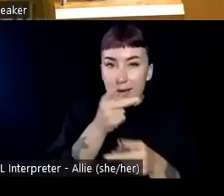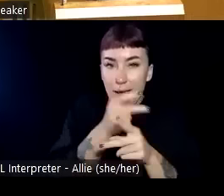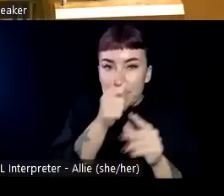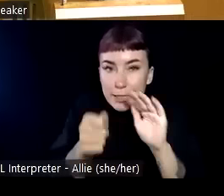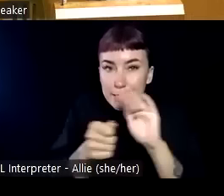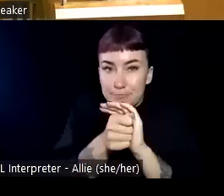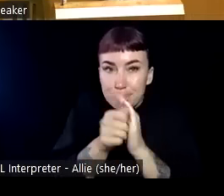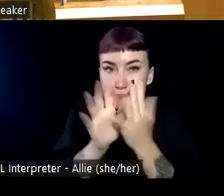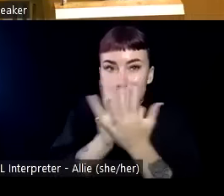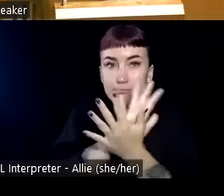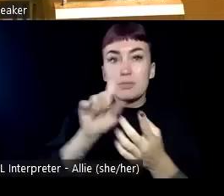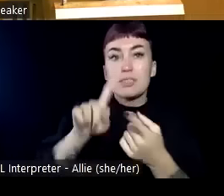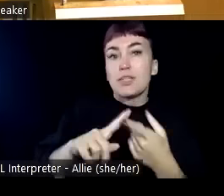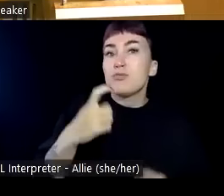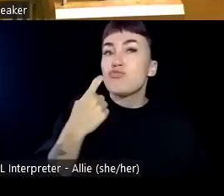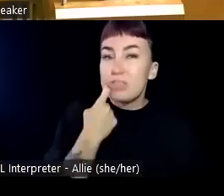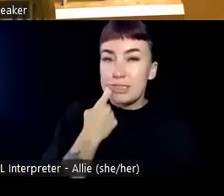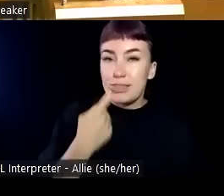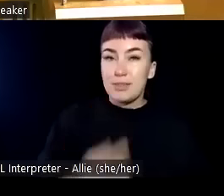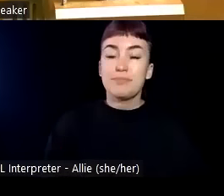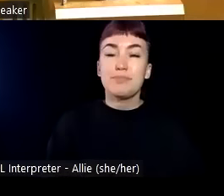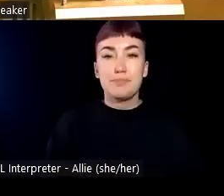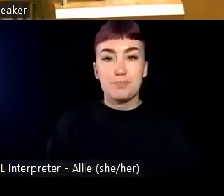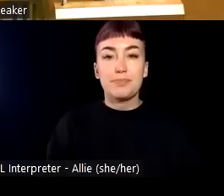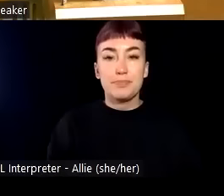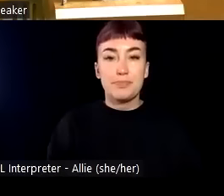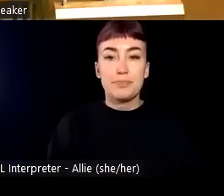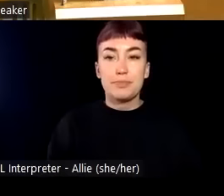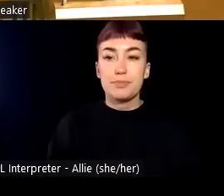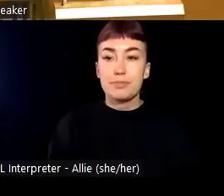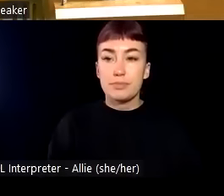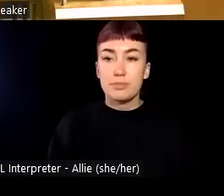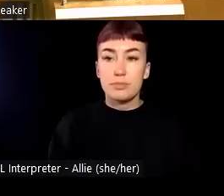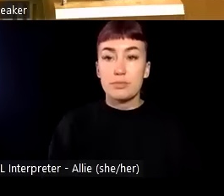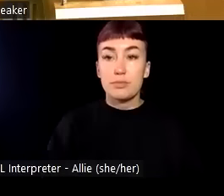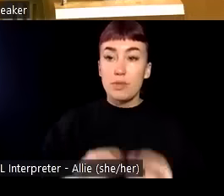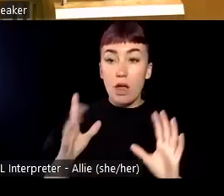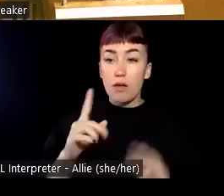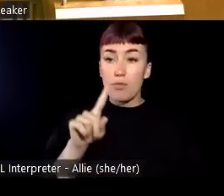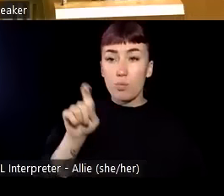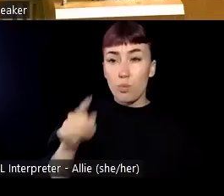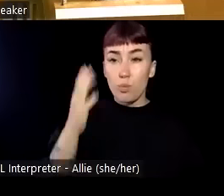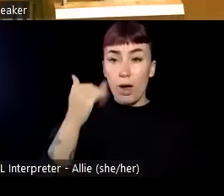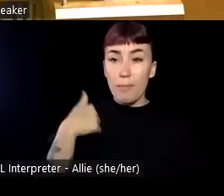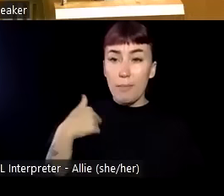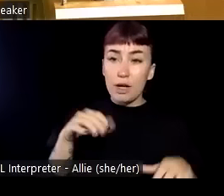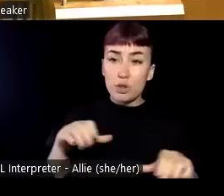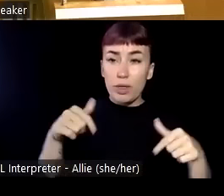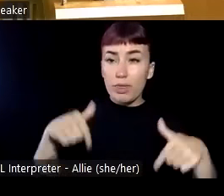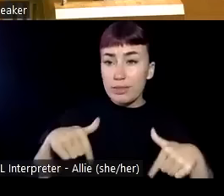until very recently. And obvious question, why am I doing this?